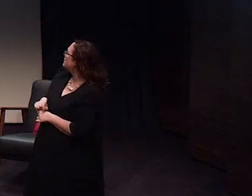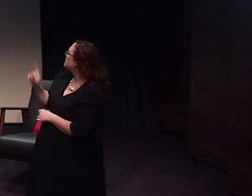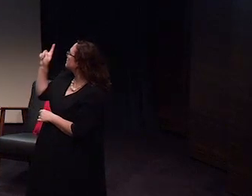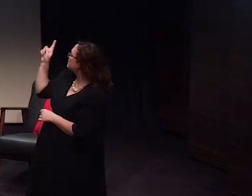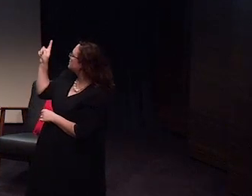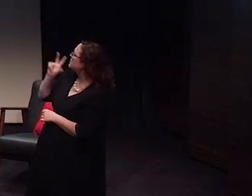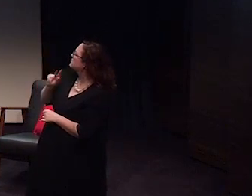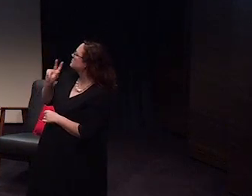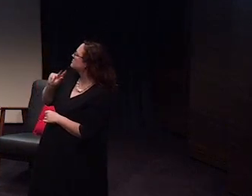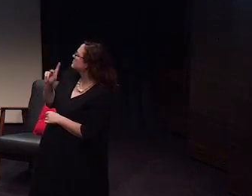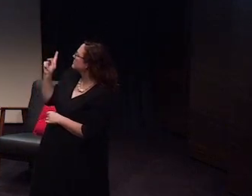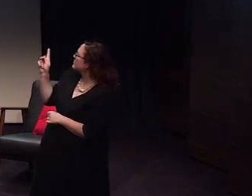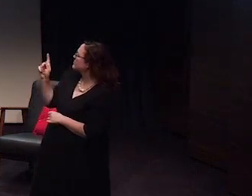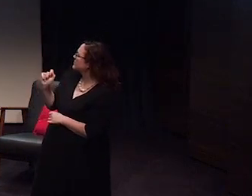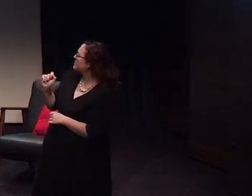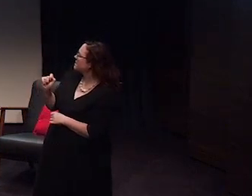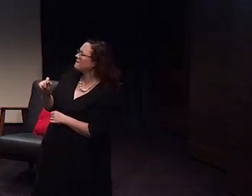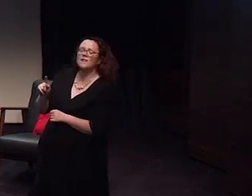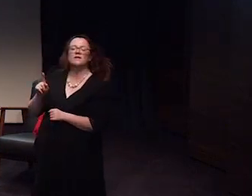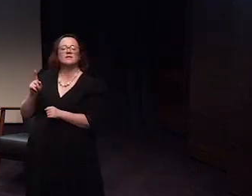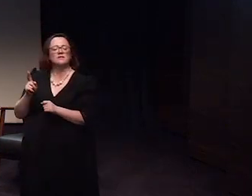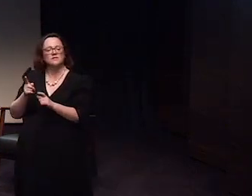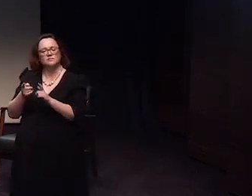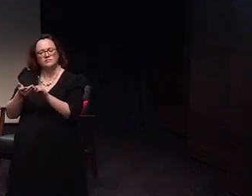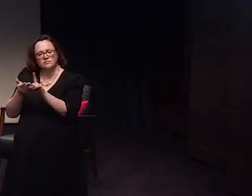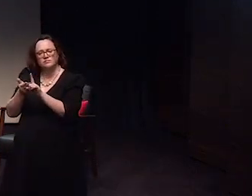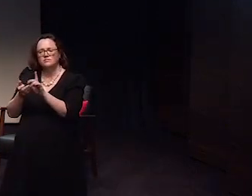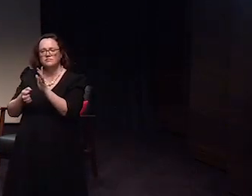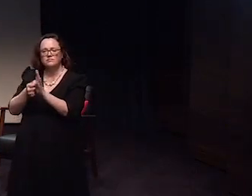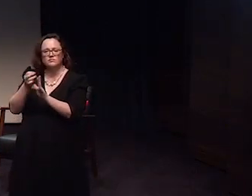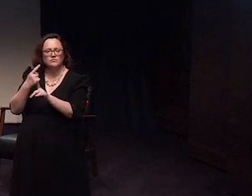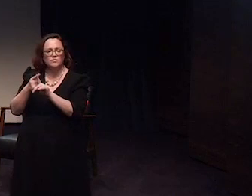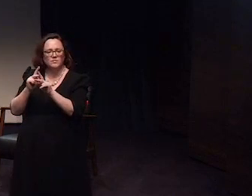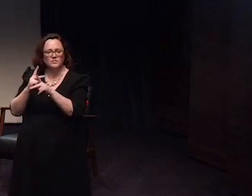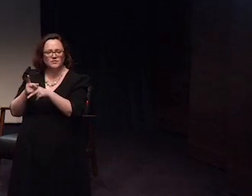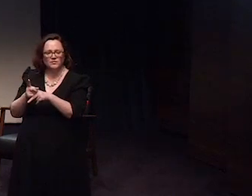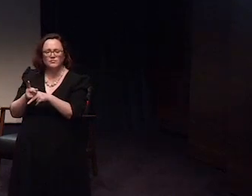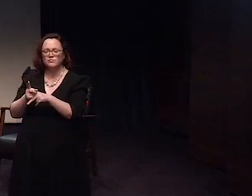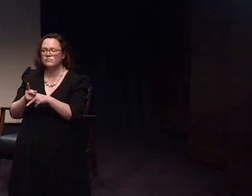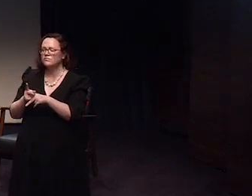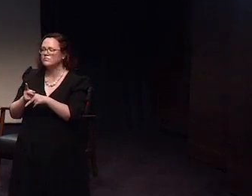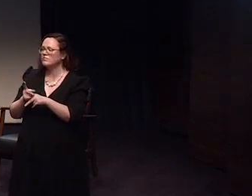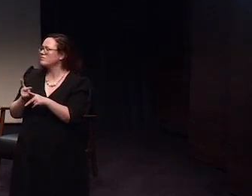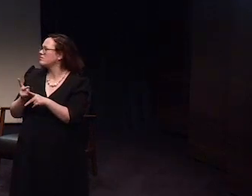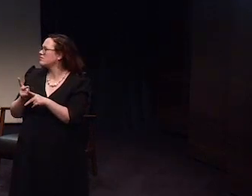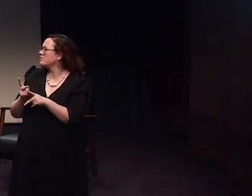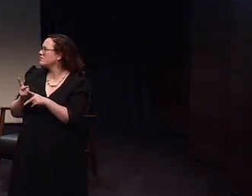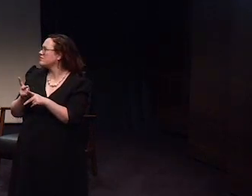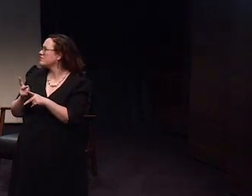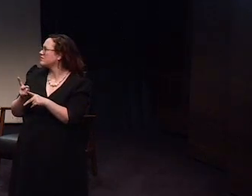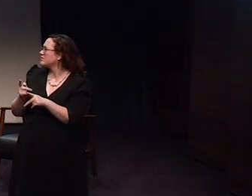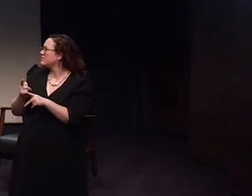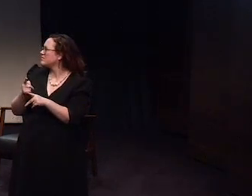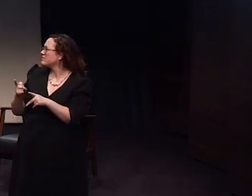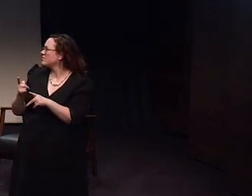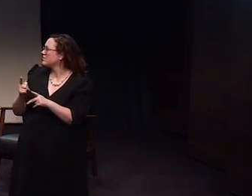health authorities to improve emergency care. Indeed, it showed worldwide only 10% of